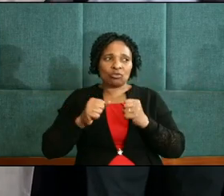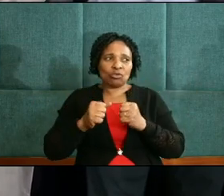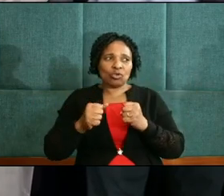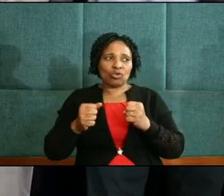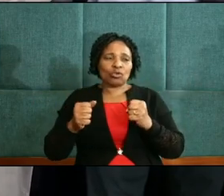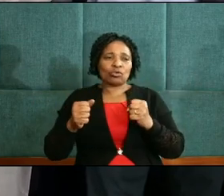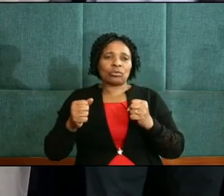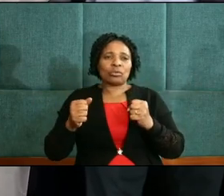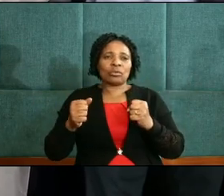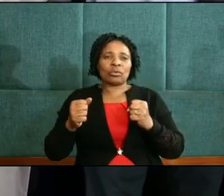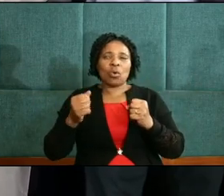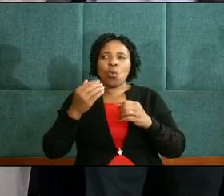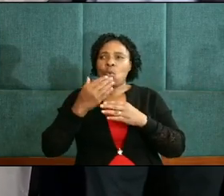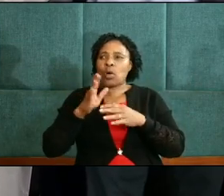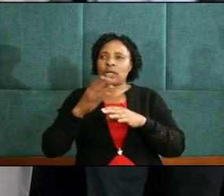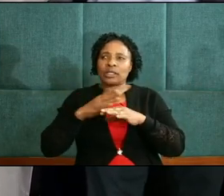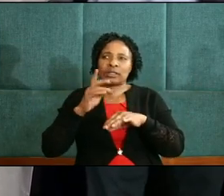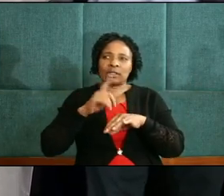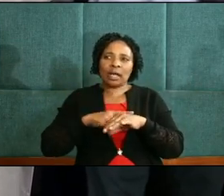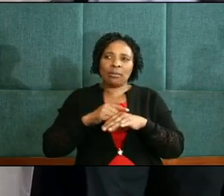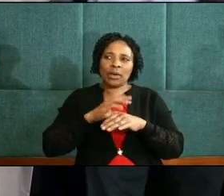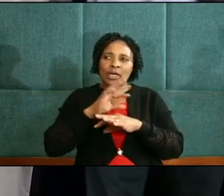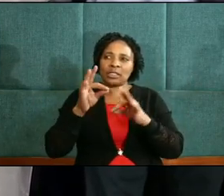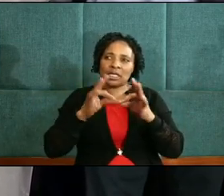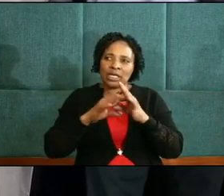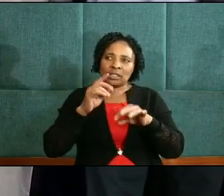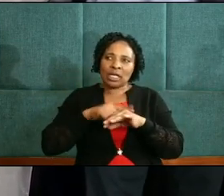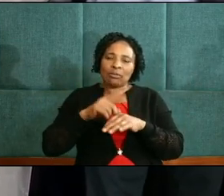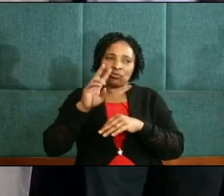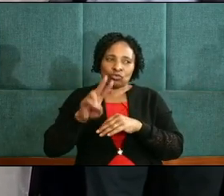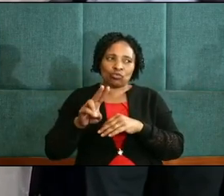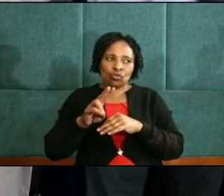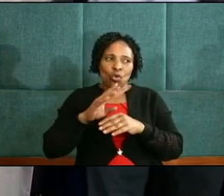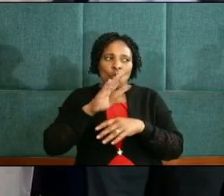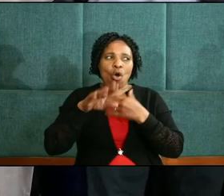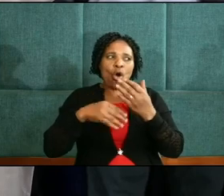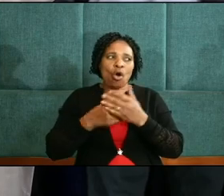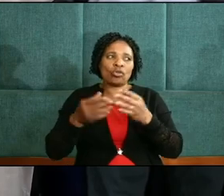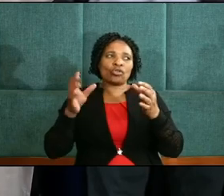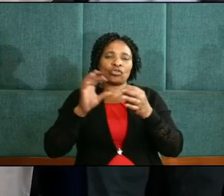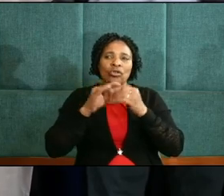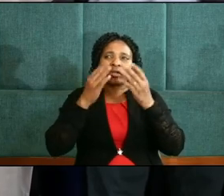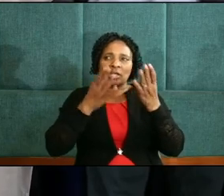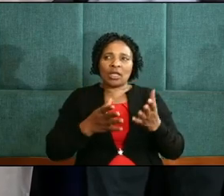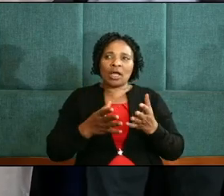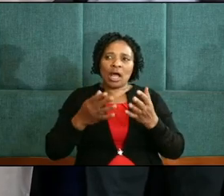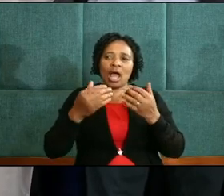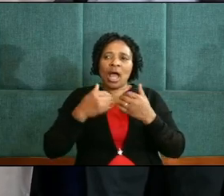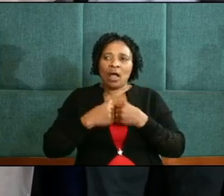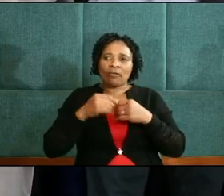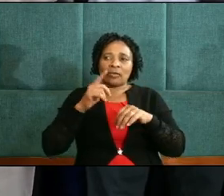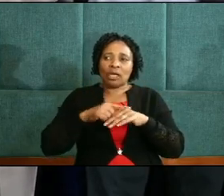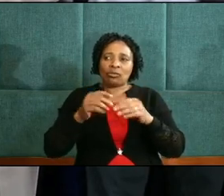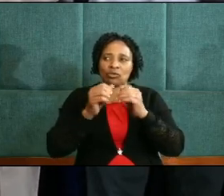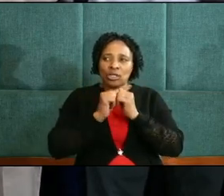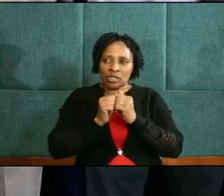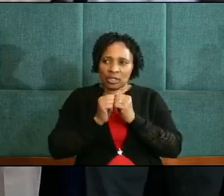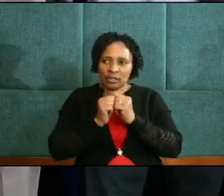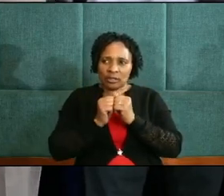So please don't waste time. Exactly at 2, let's all join there so that we have our time together.